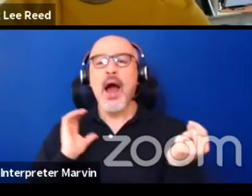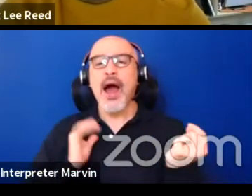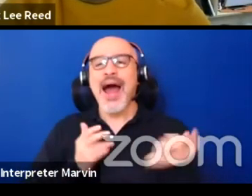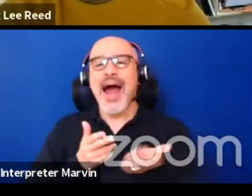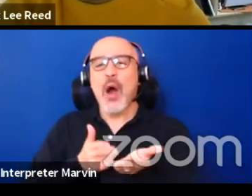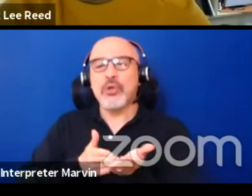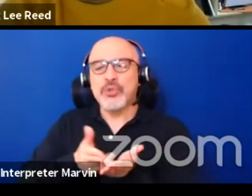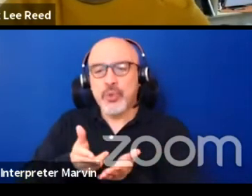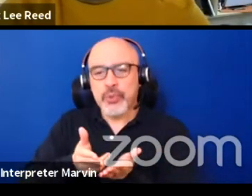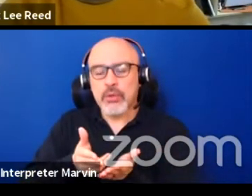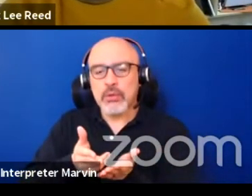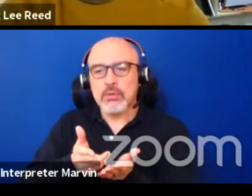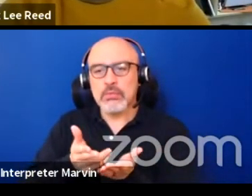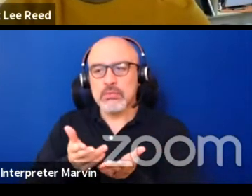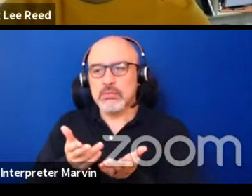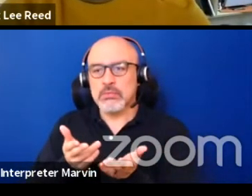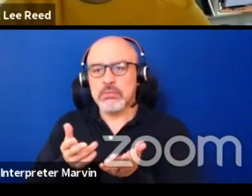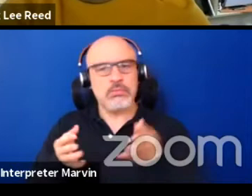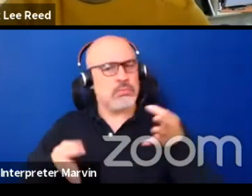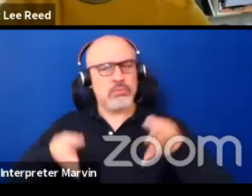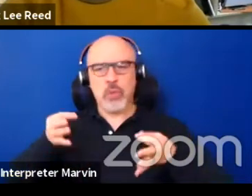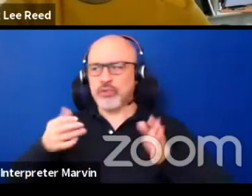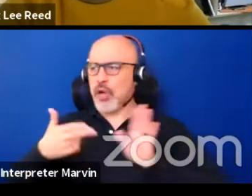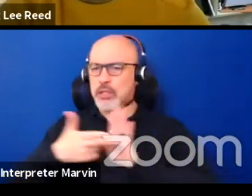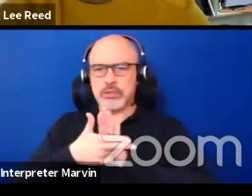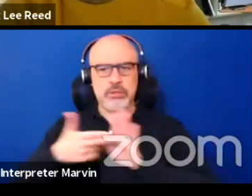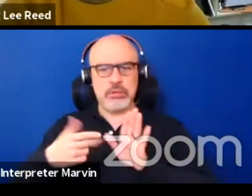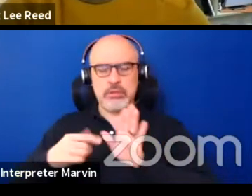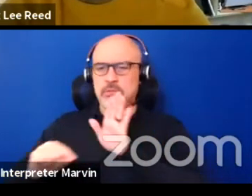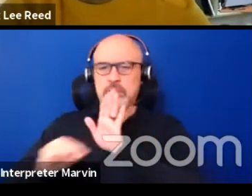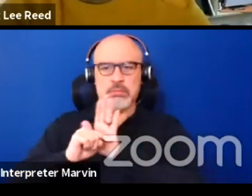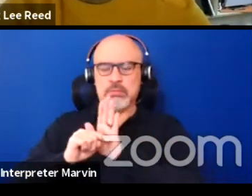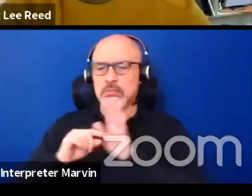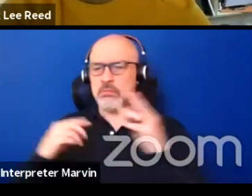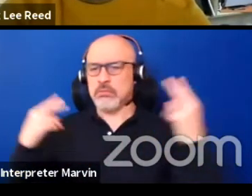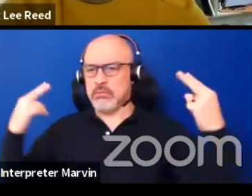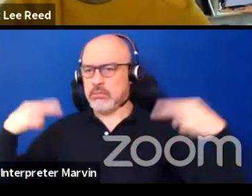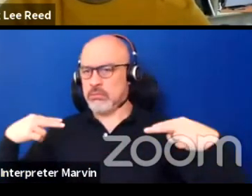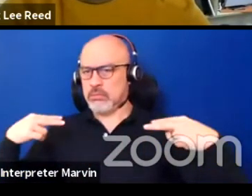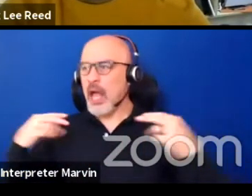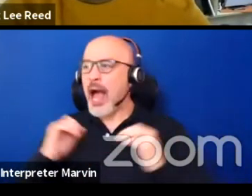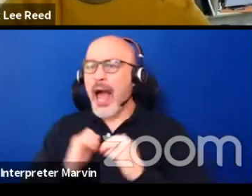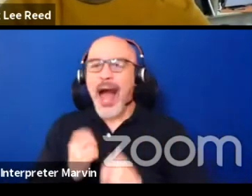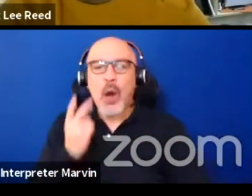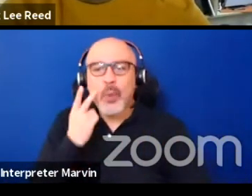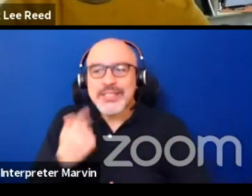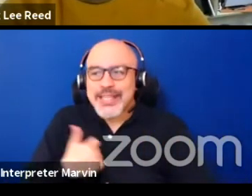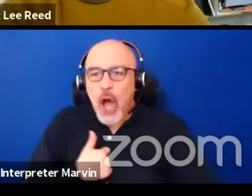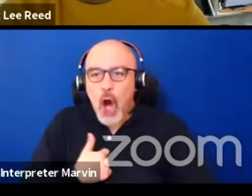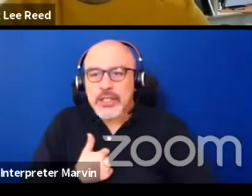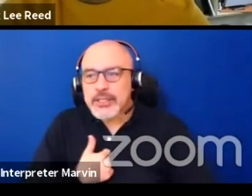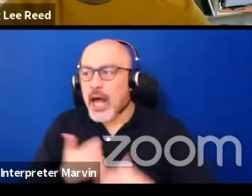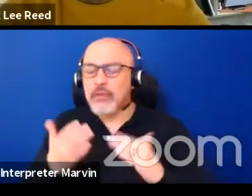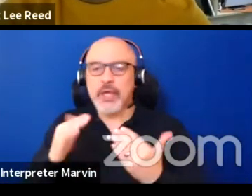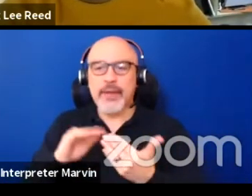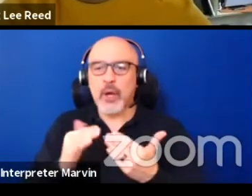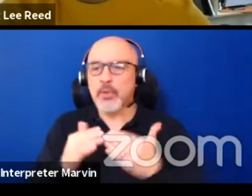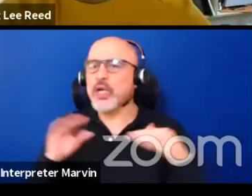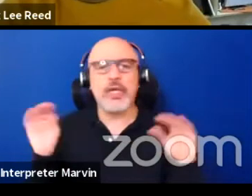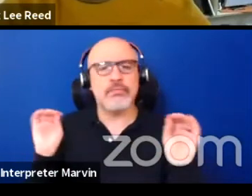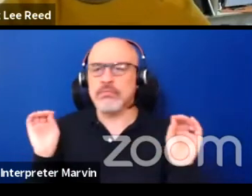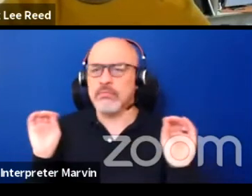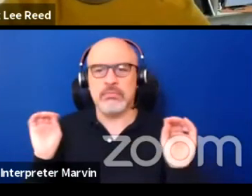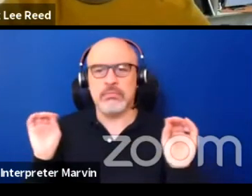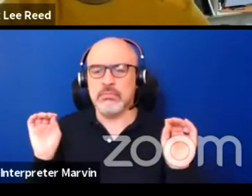being judged or misjudged about how we see ourselves in our community. Also